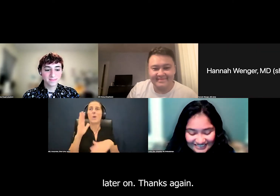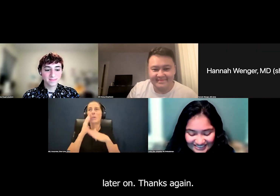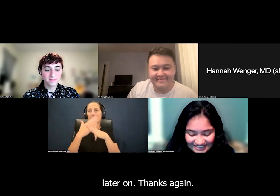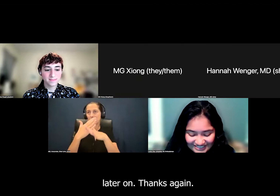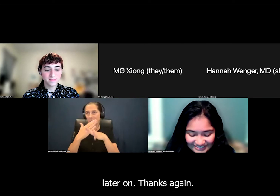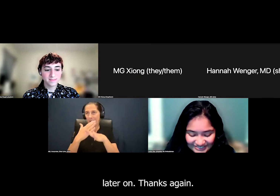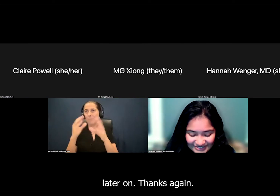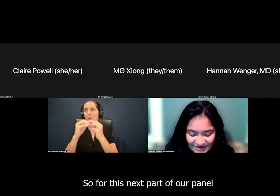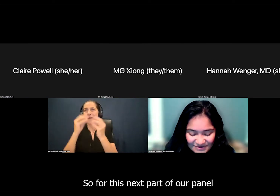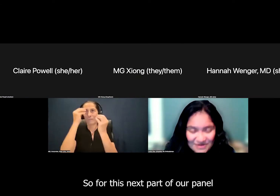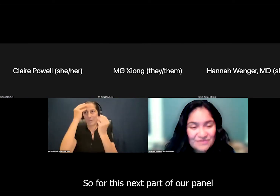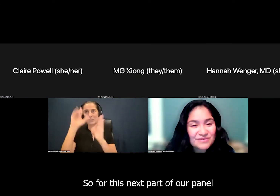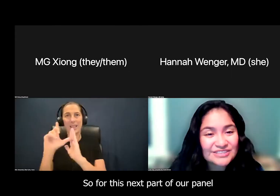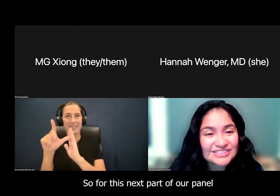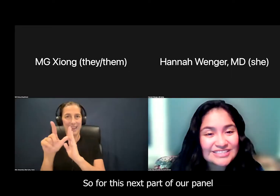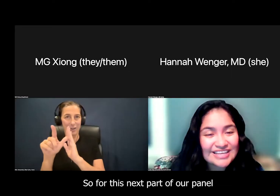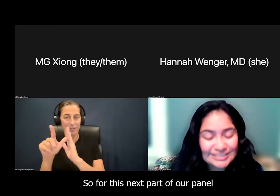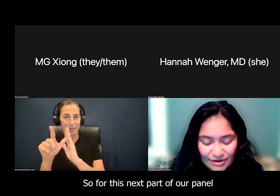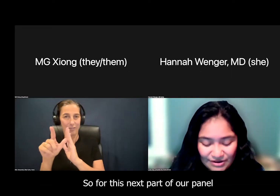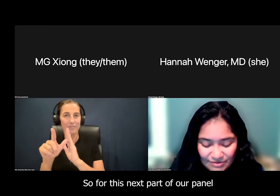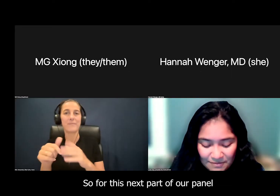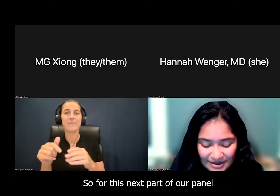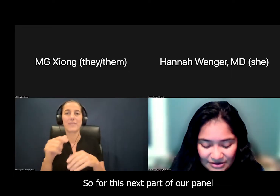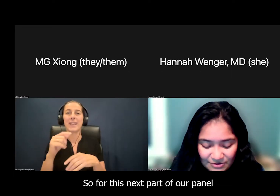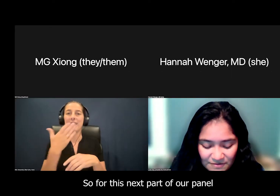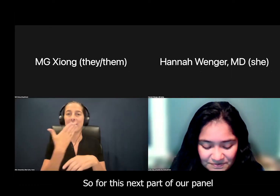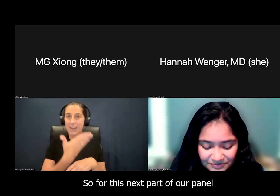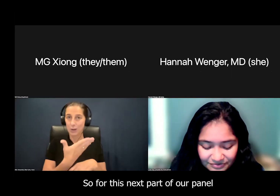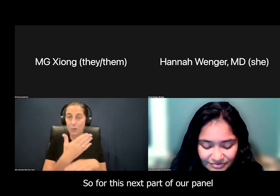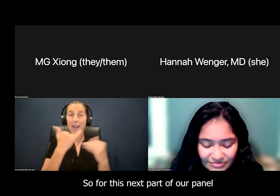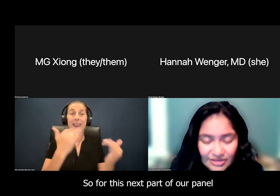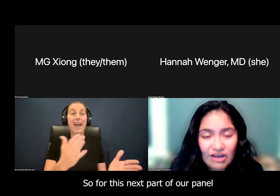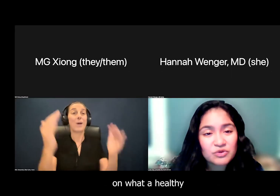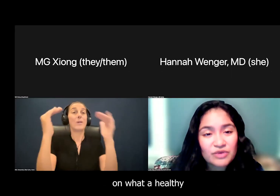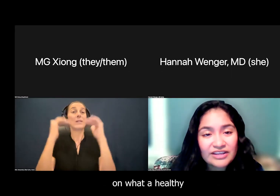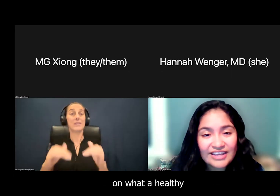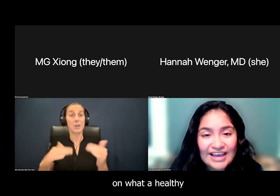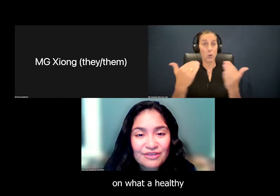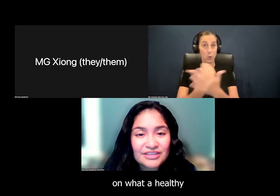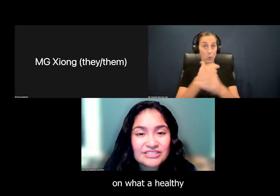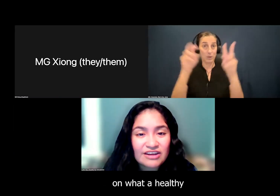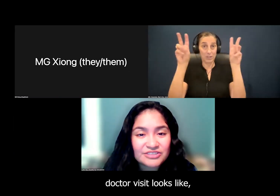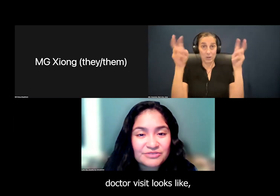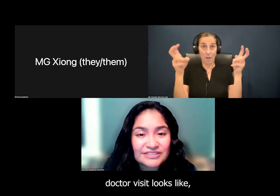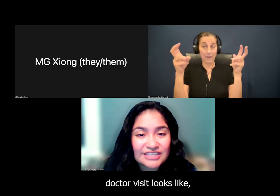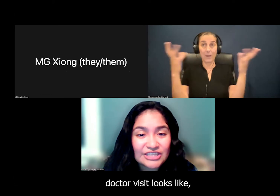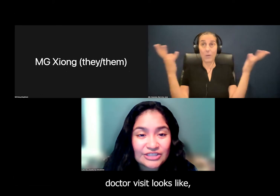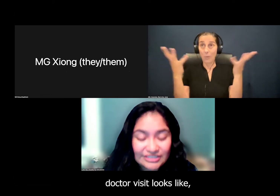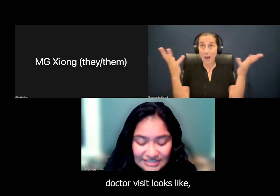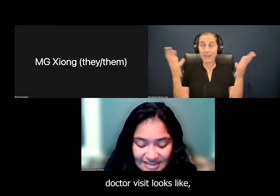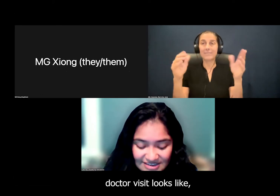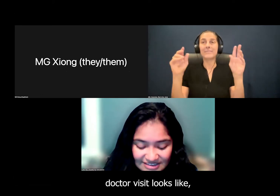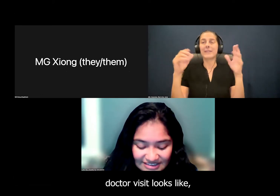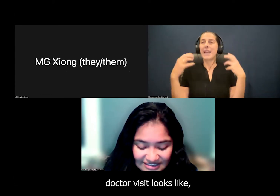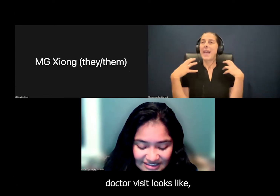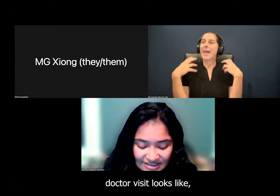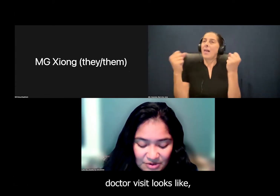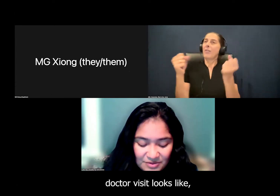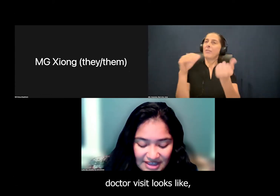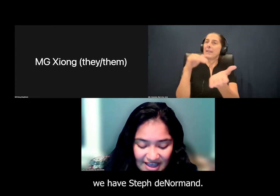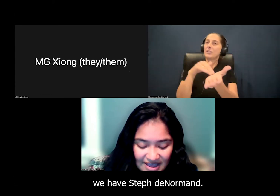again. So for this next part of our panel on what a healthy doctor visit looks